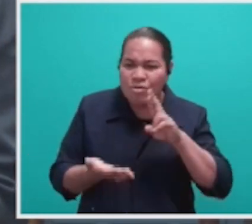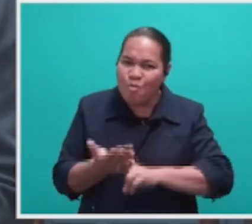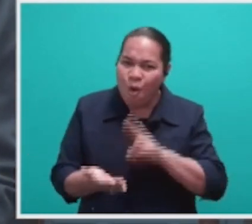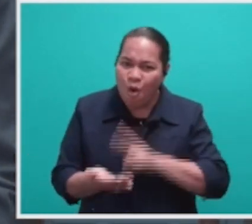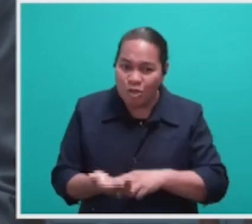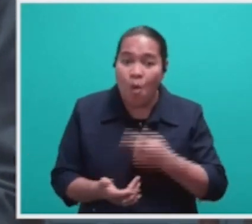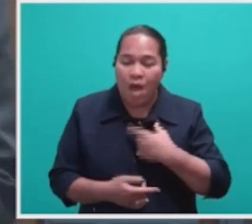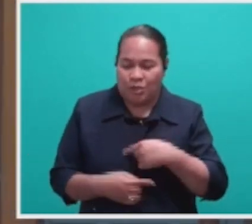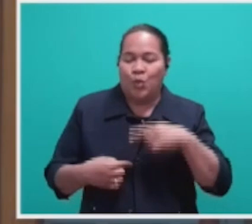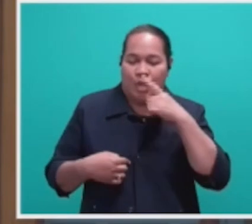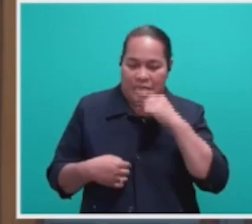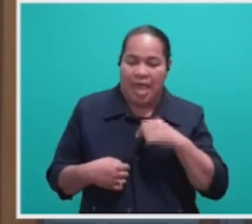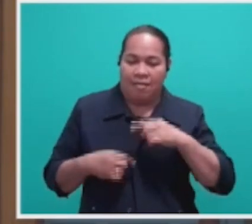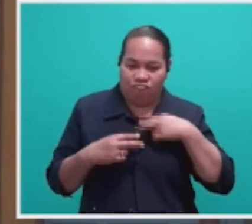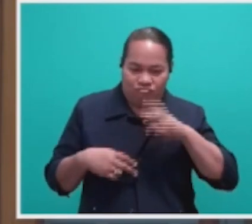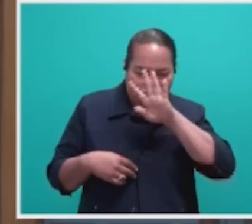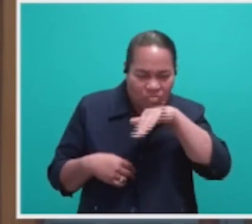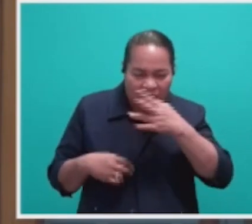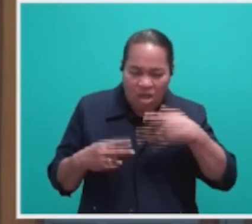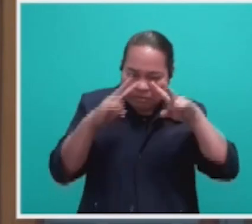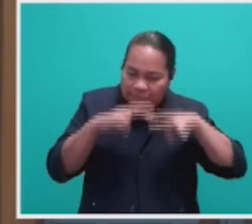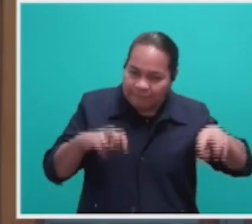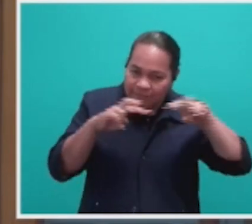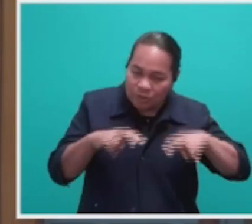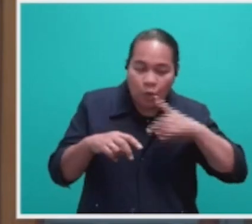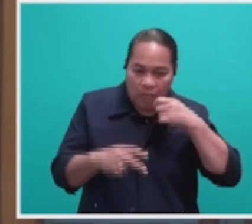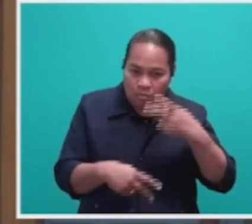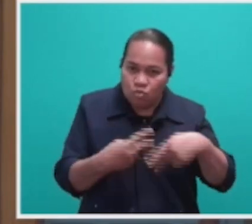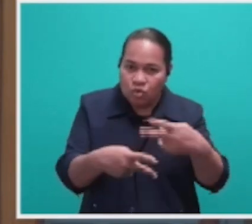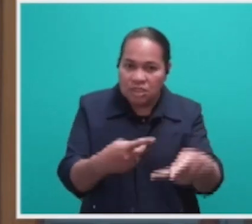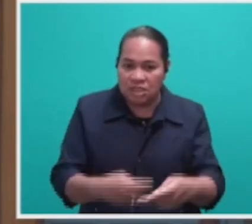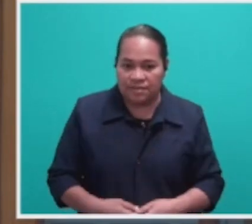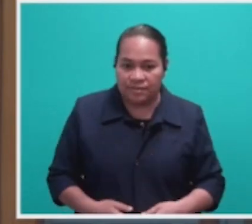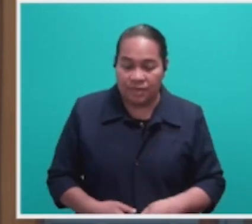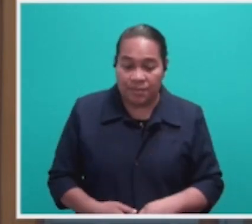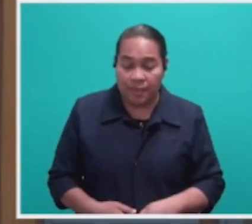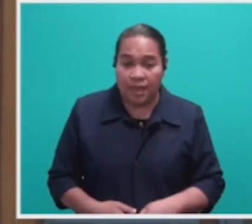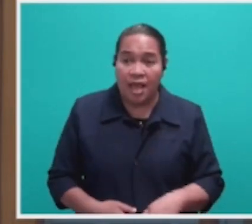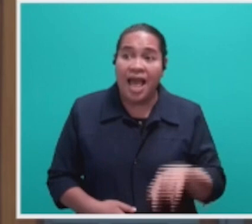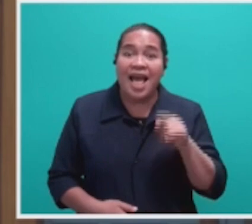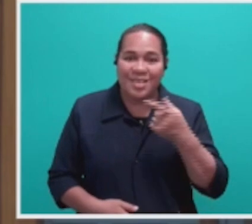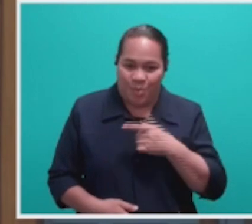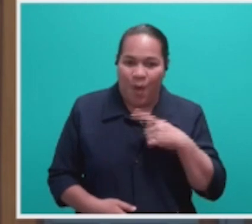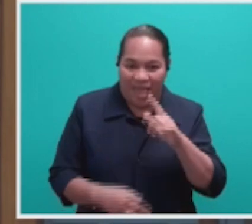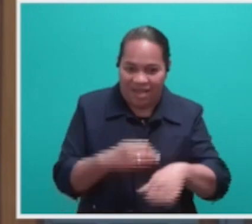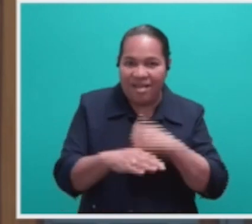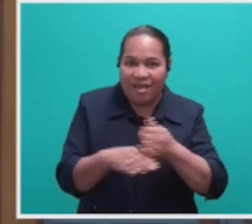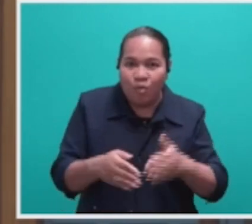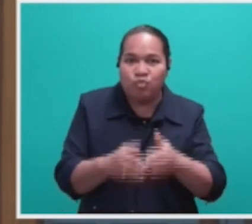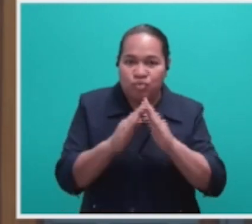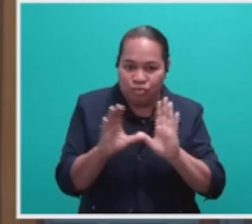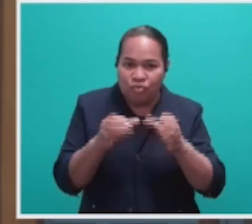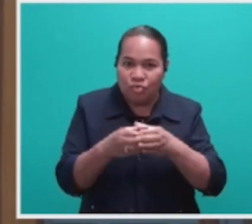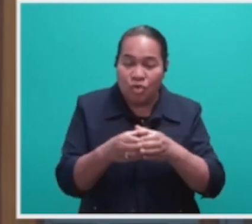enable comprehensive investigation to proceed. Thus far, the task force has received